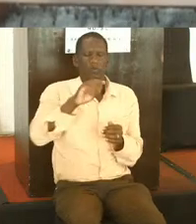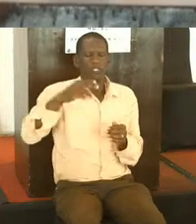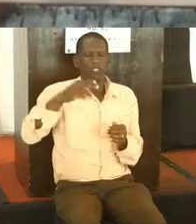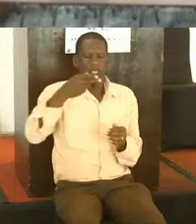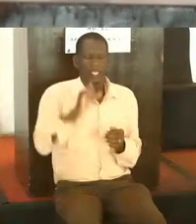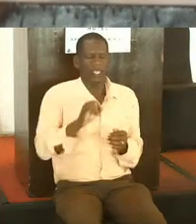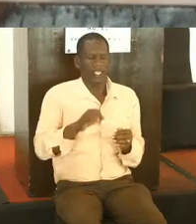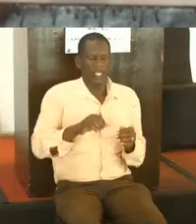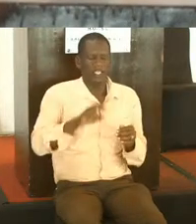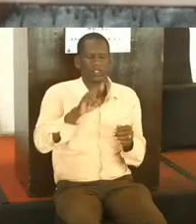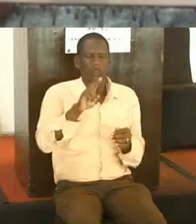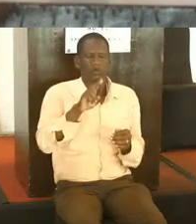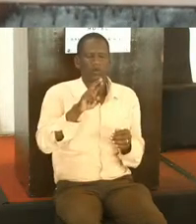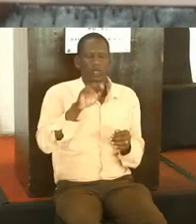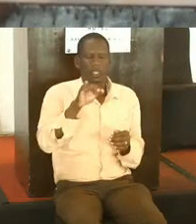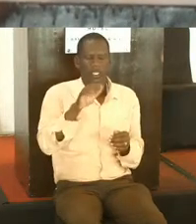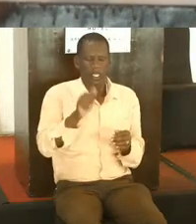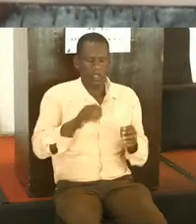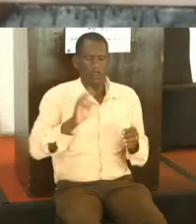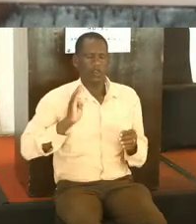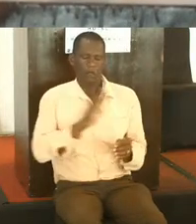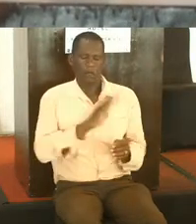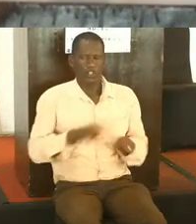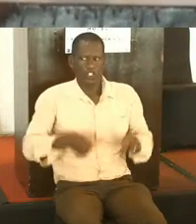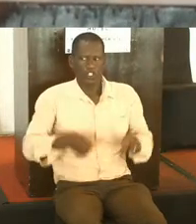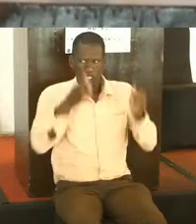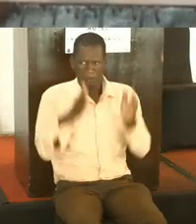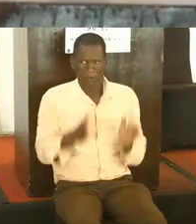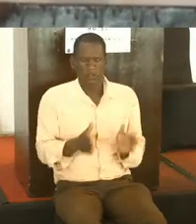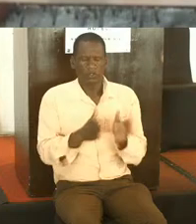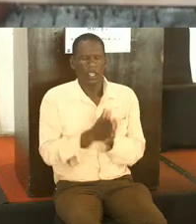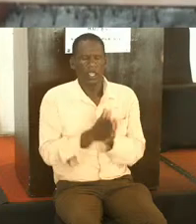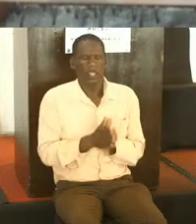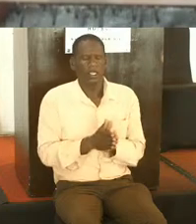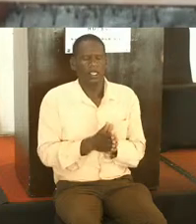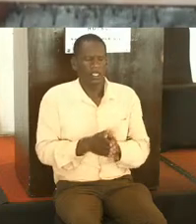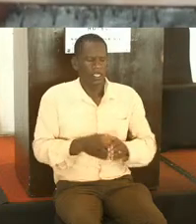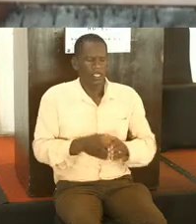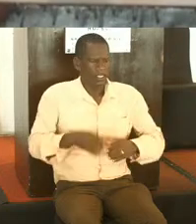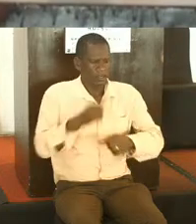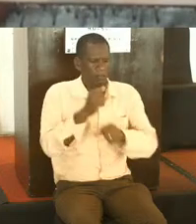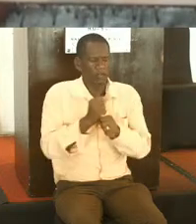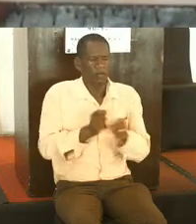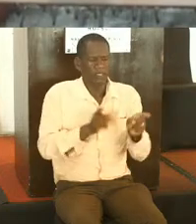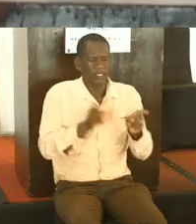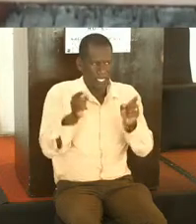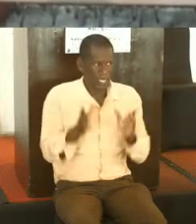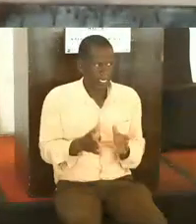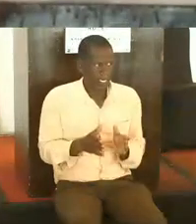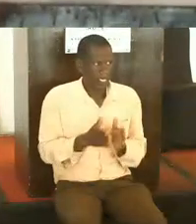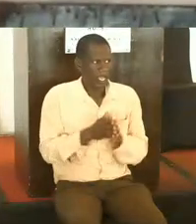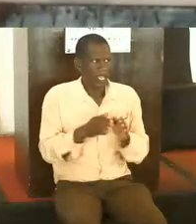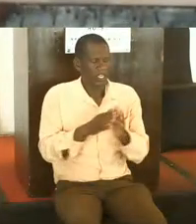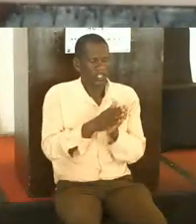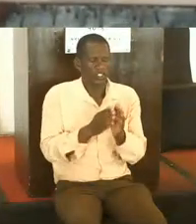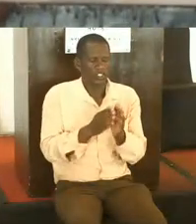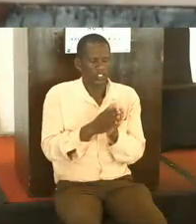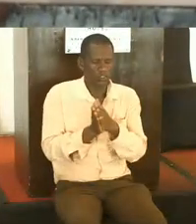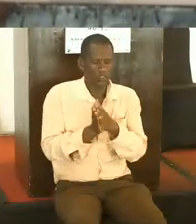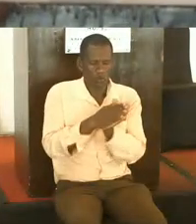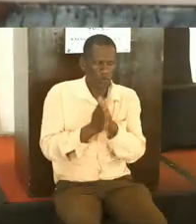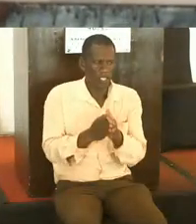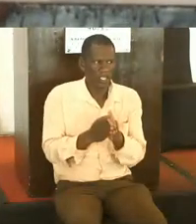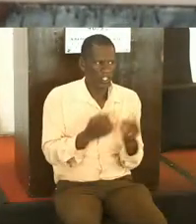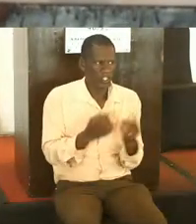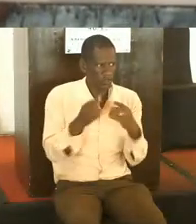uraya board chairperson and she's the performance director and storyteller